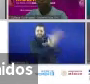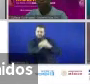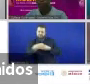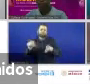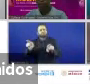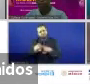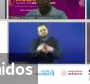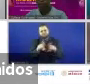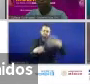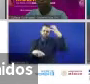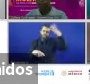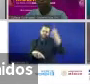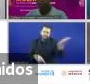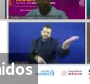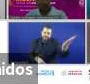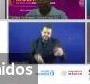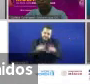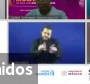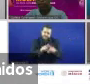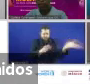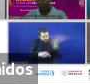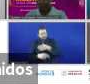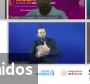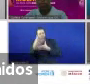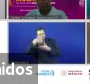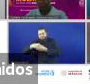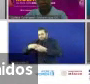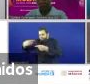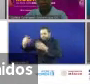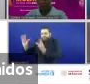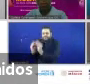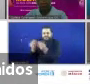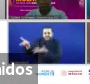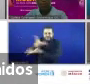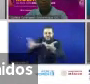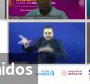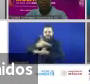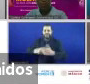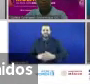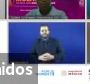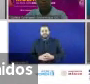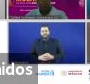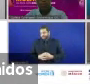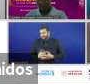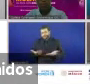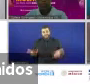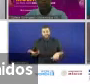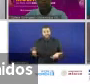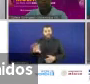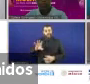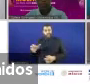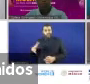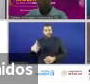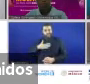all-party networks. I'm chairman of our all-party SRHR network. We have